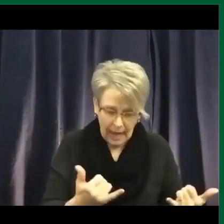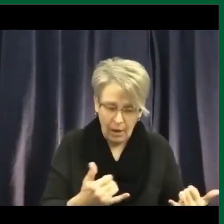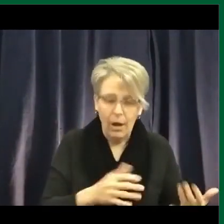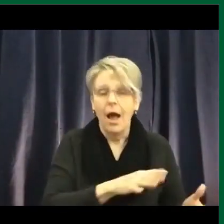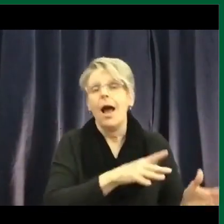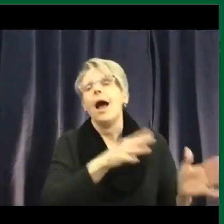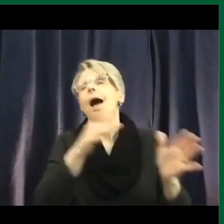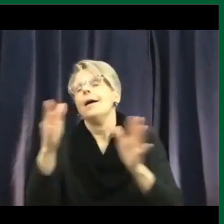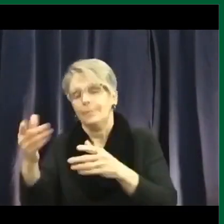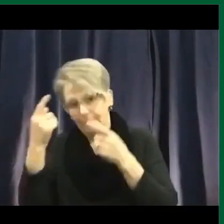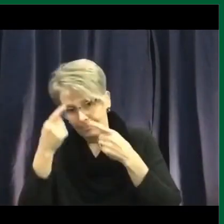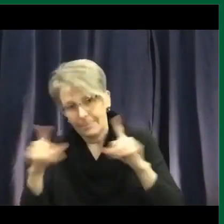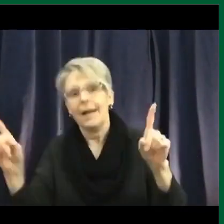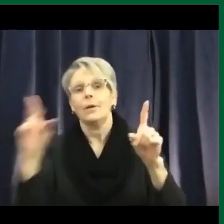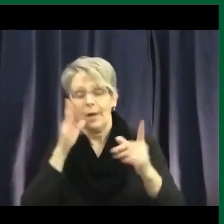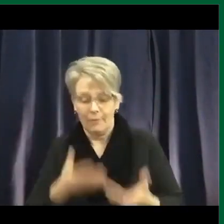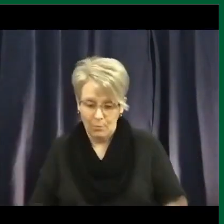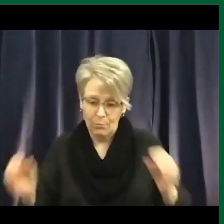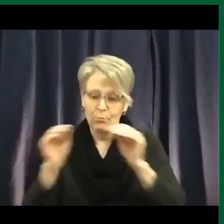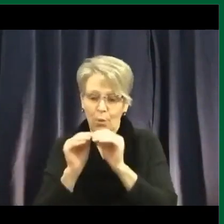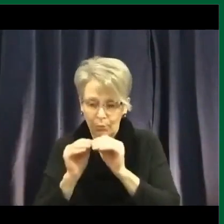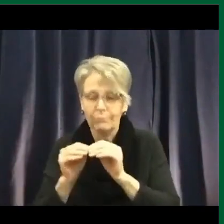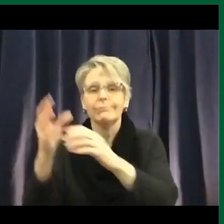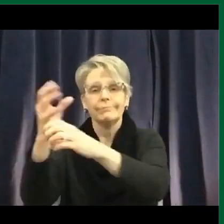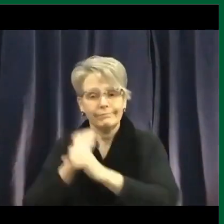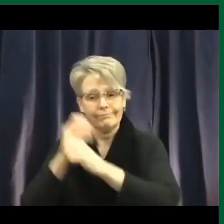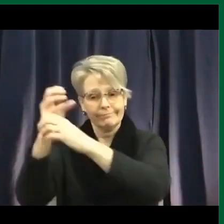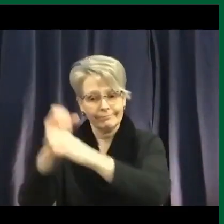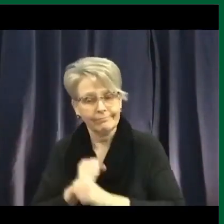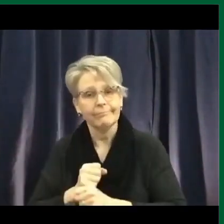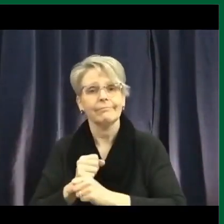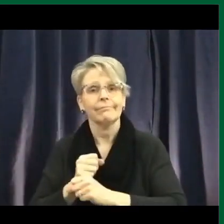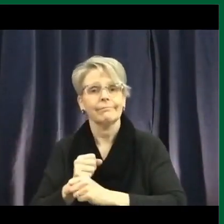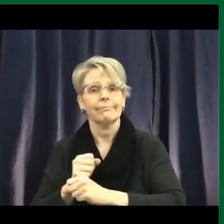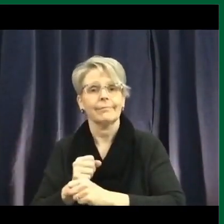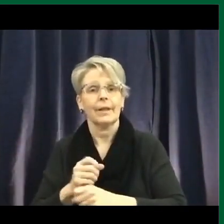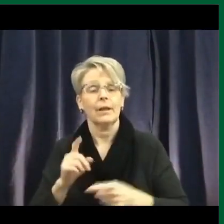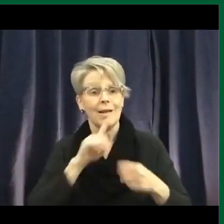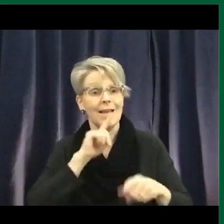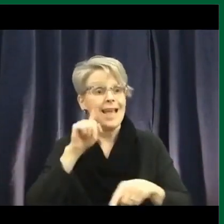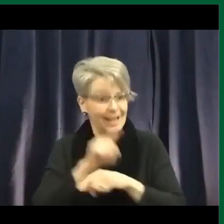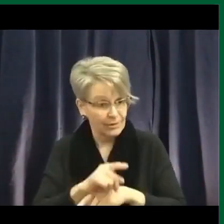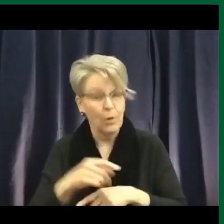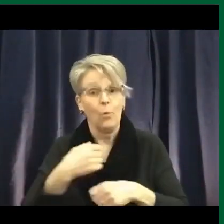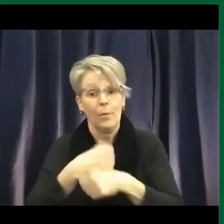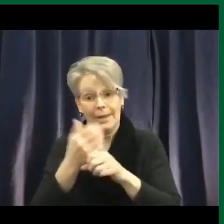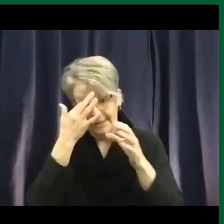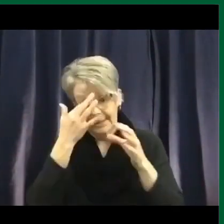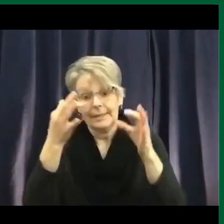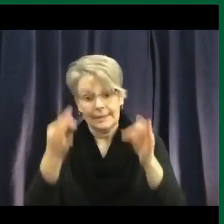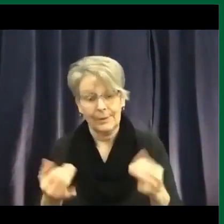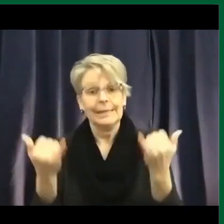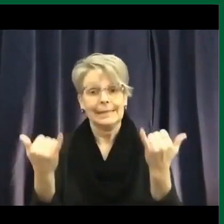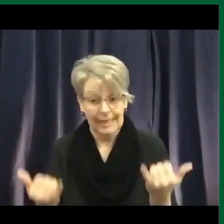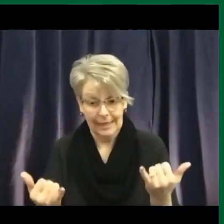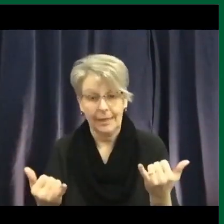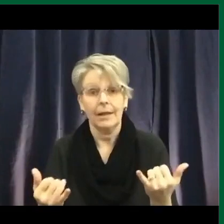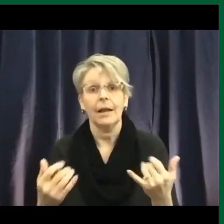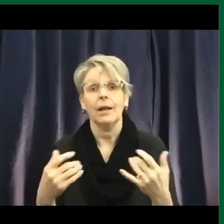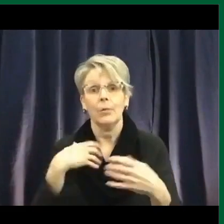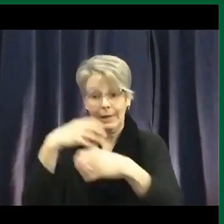have significant access in the next number of weeks. To answer your question, we're making these decisions here today. As we receive